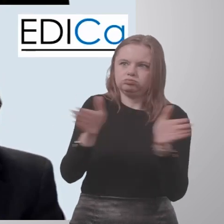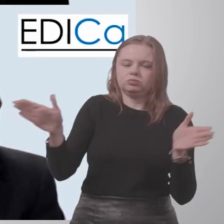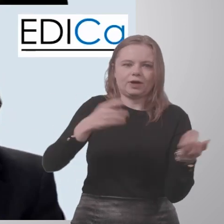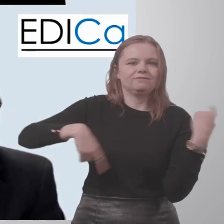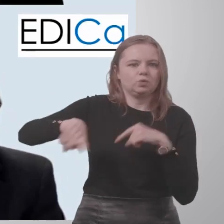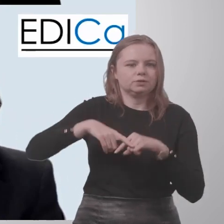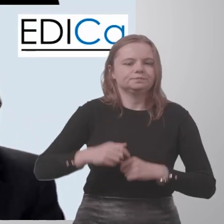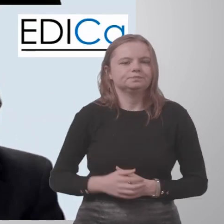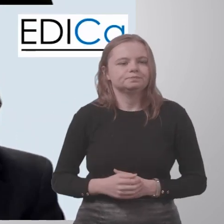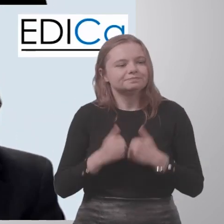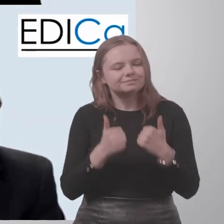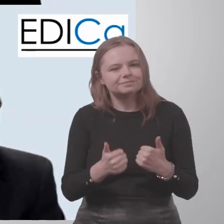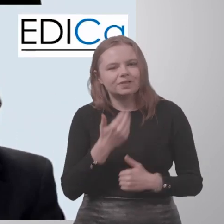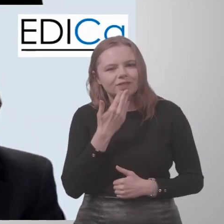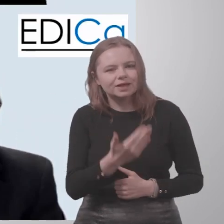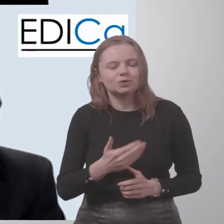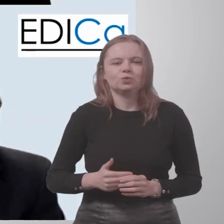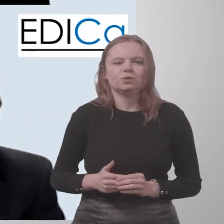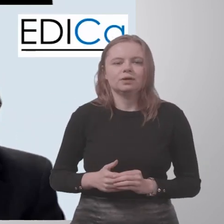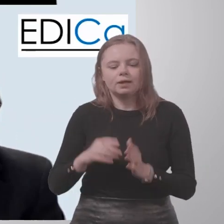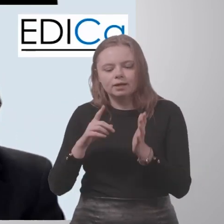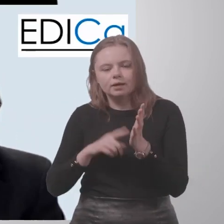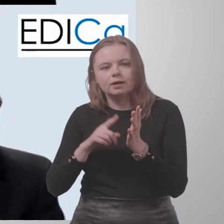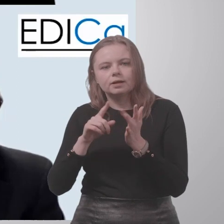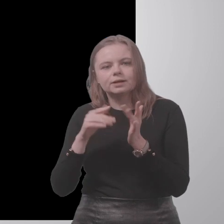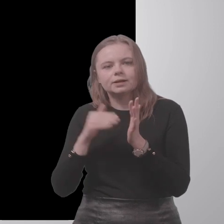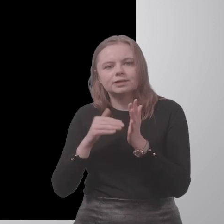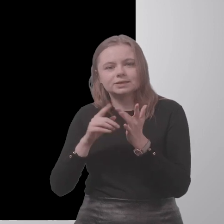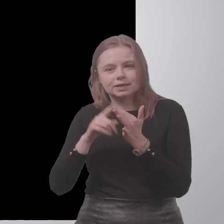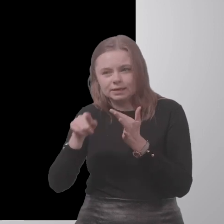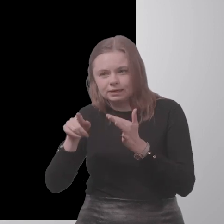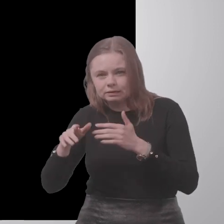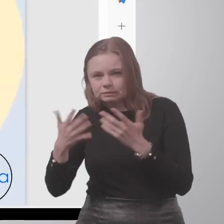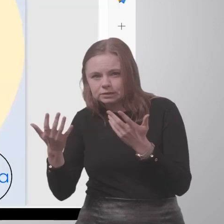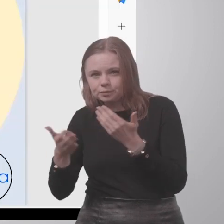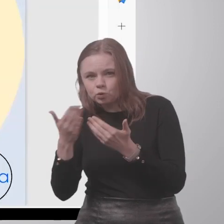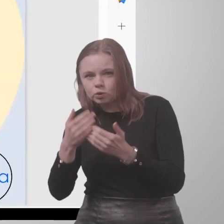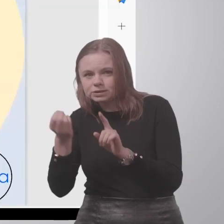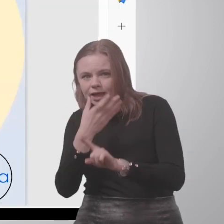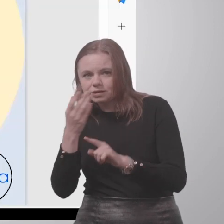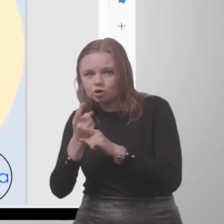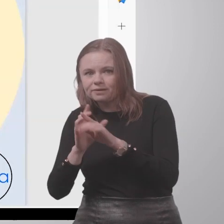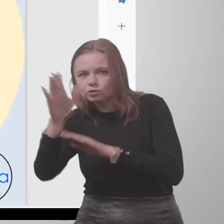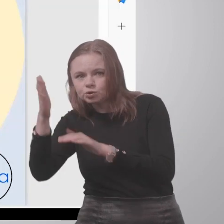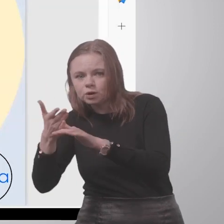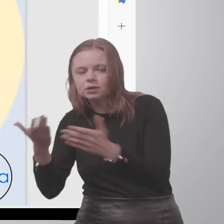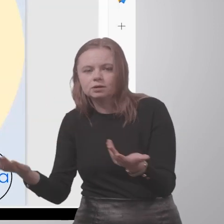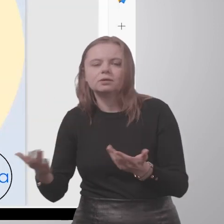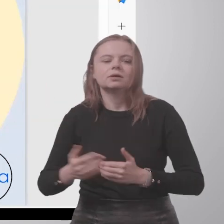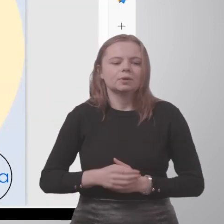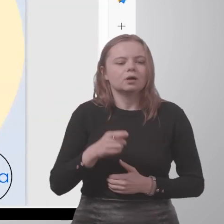Thank you. Thank you so much. Lizzie, I'm not sure if there's any slides come on just to remind us of future work, but in